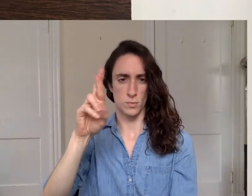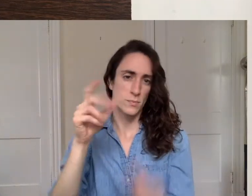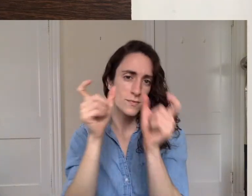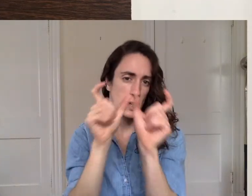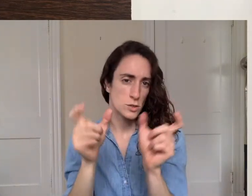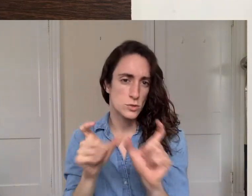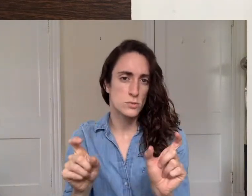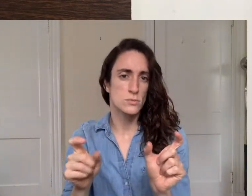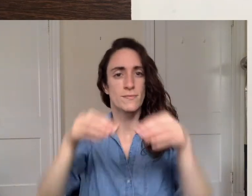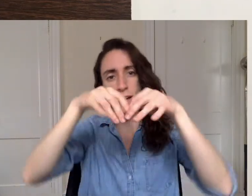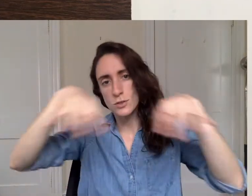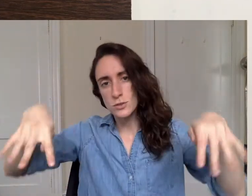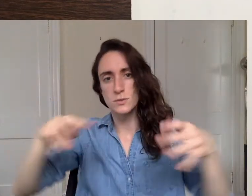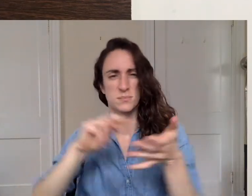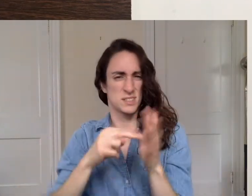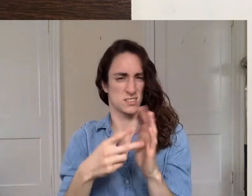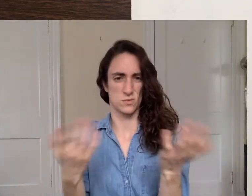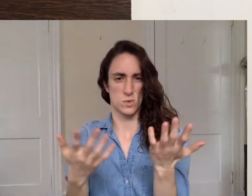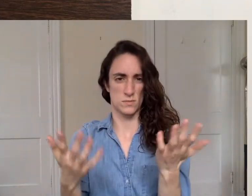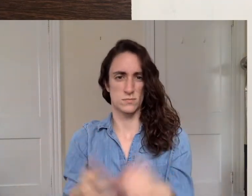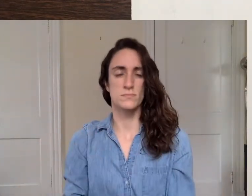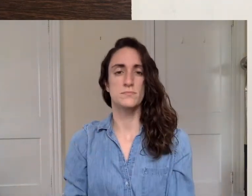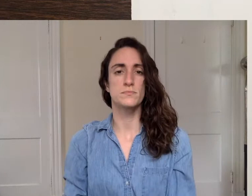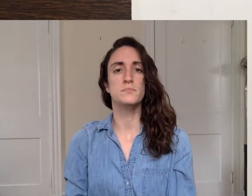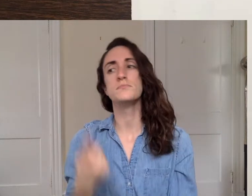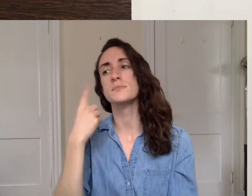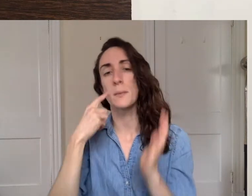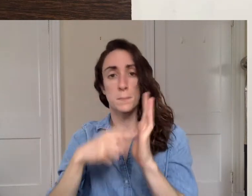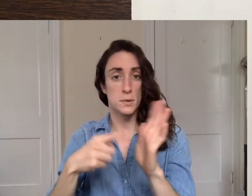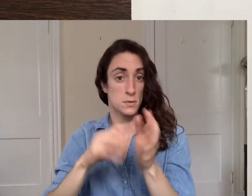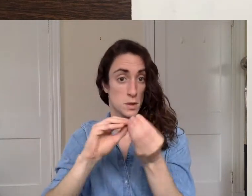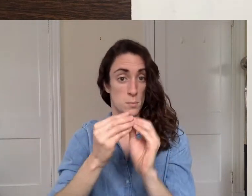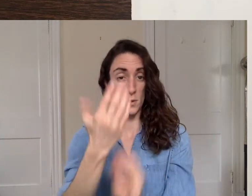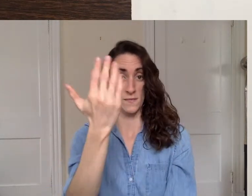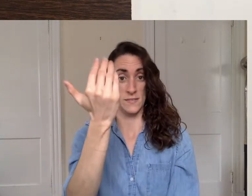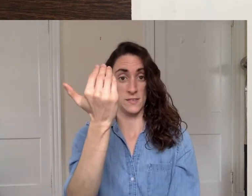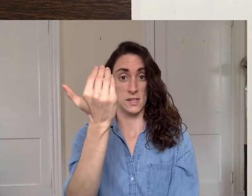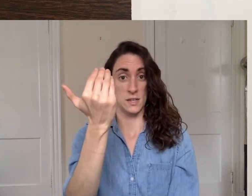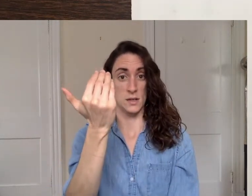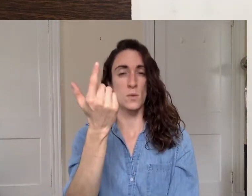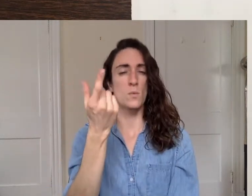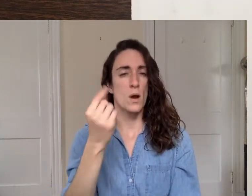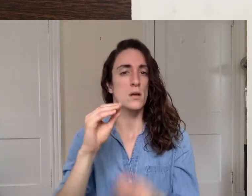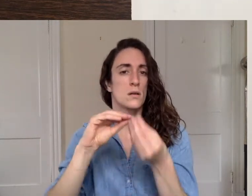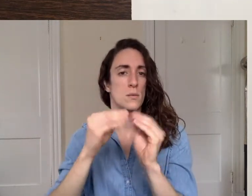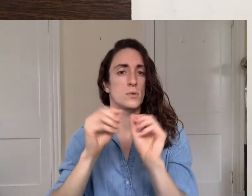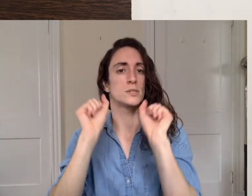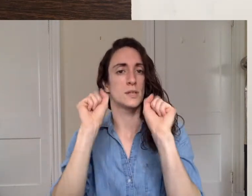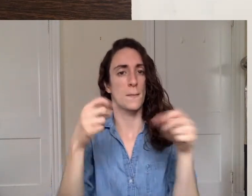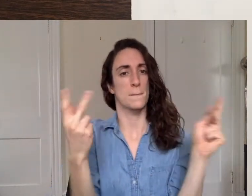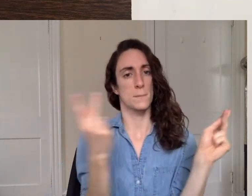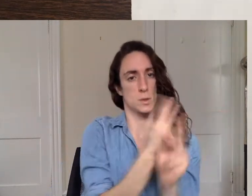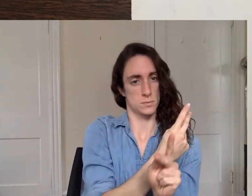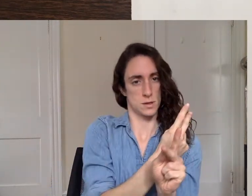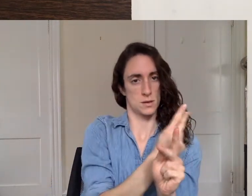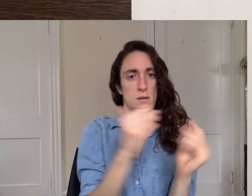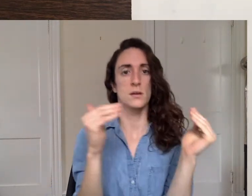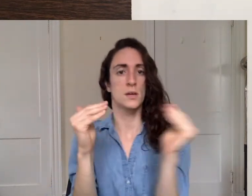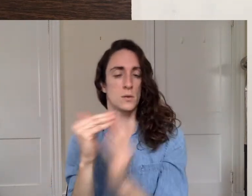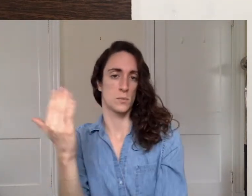First, let's talk about what factors are. A factor is an integer that can be multiplied by another integer to give a specific